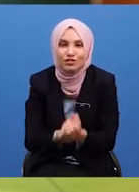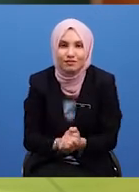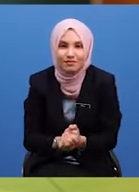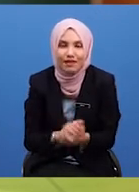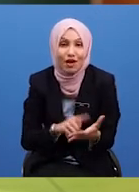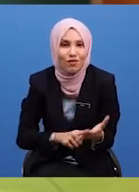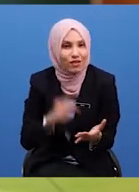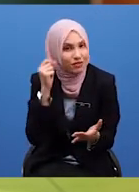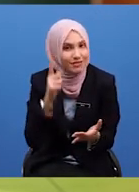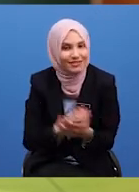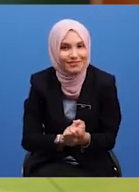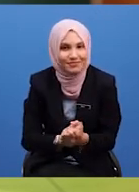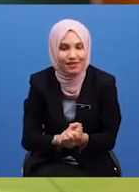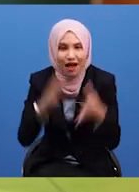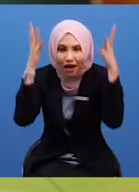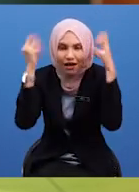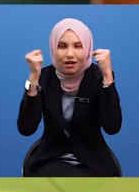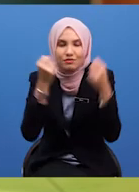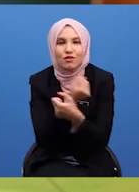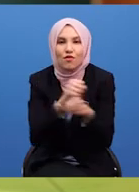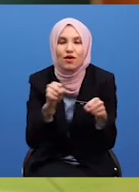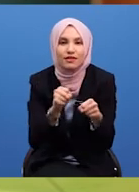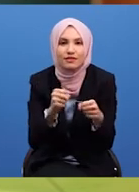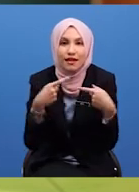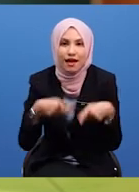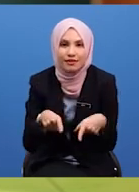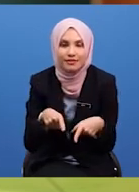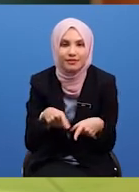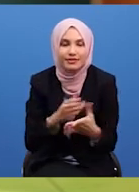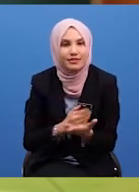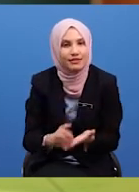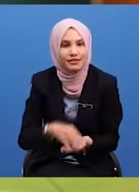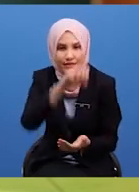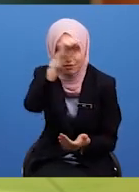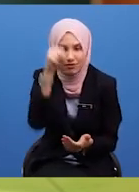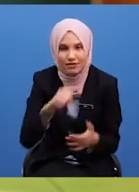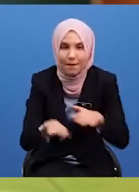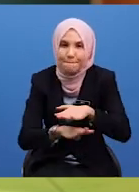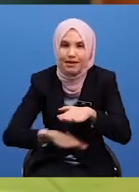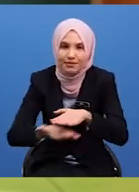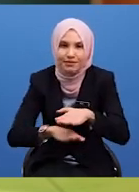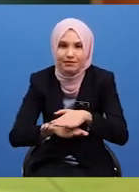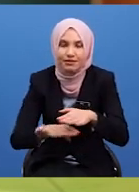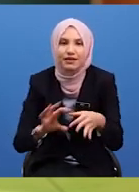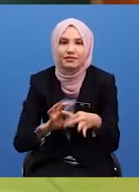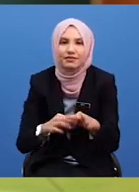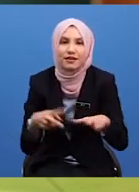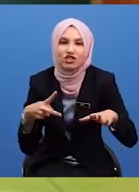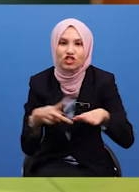think? I hope you're ready to answer some questions based on the story, Cheat.